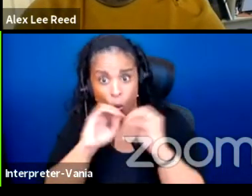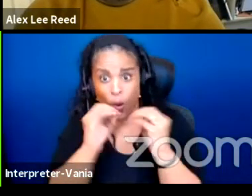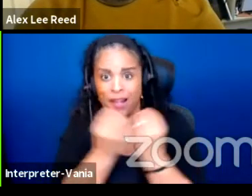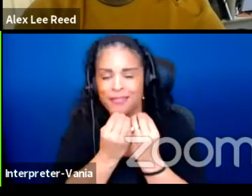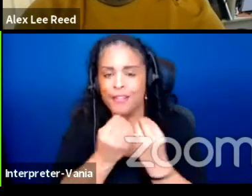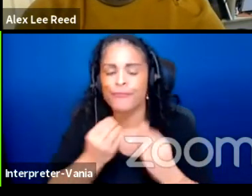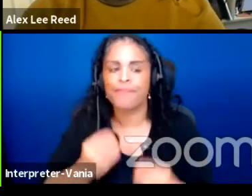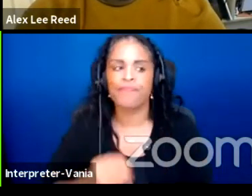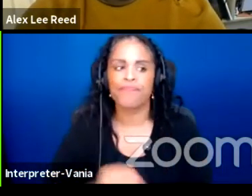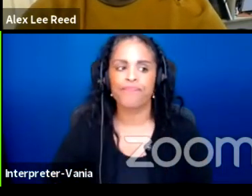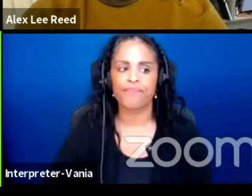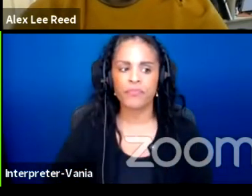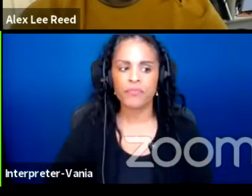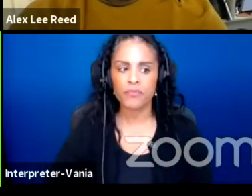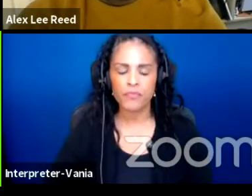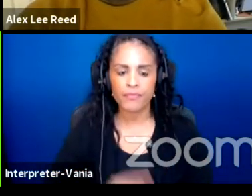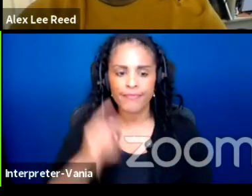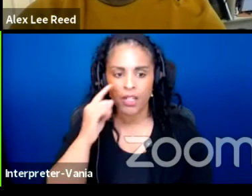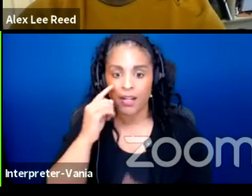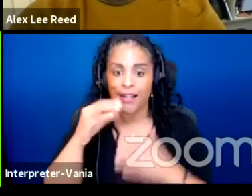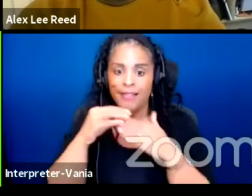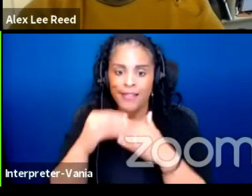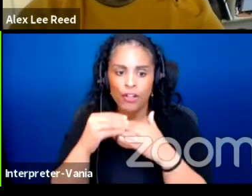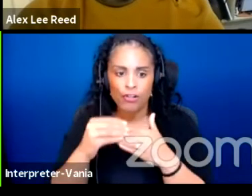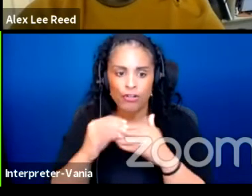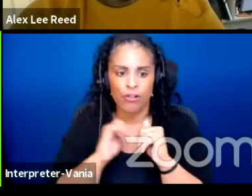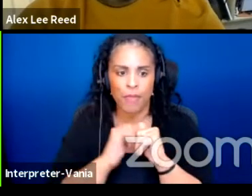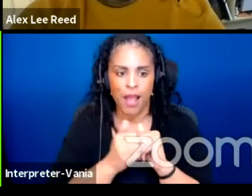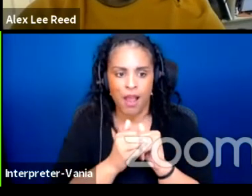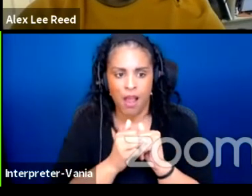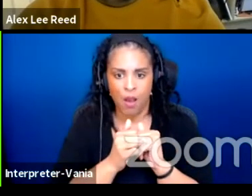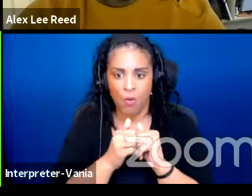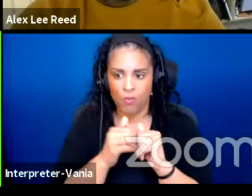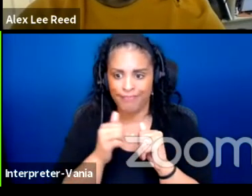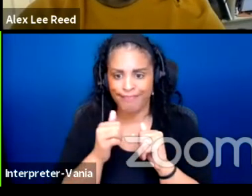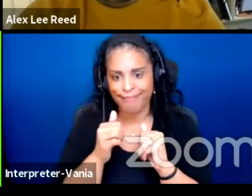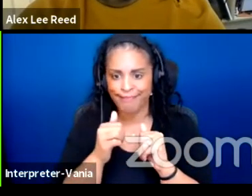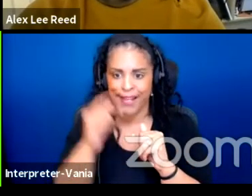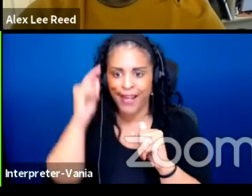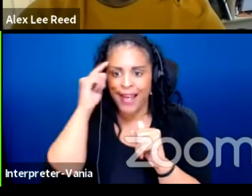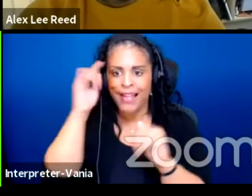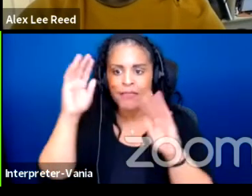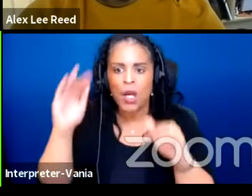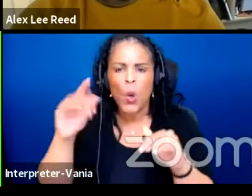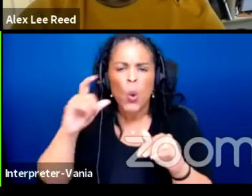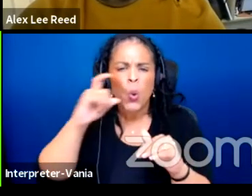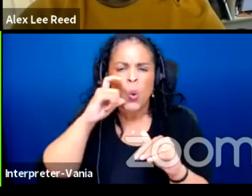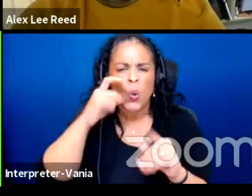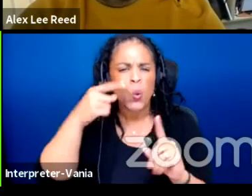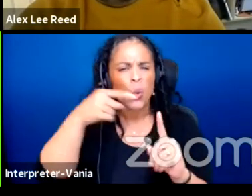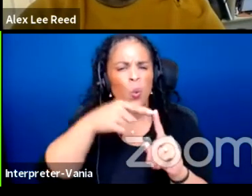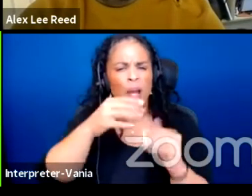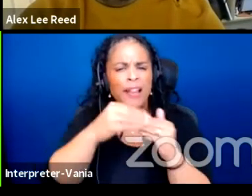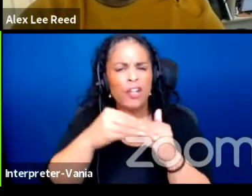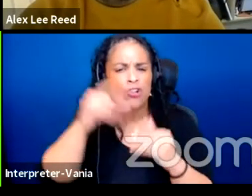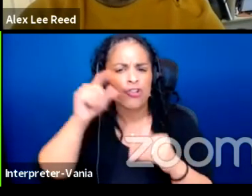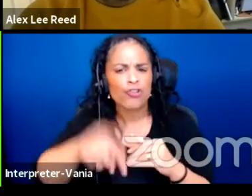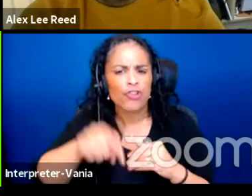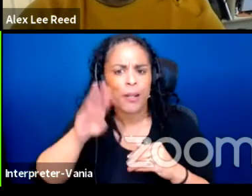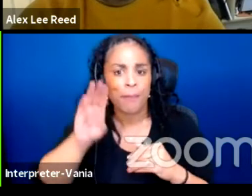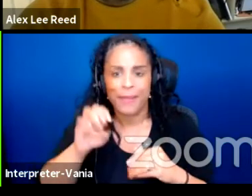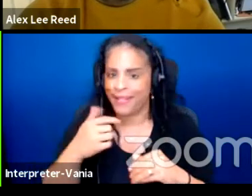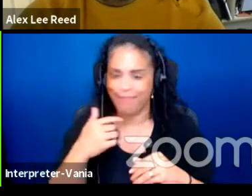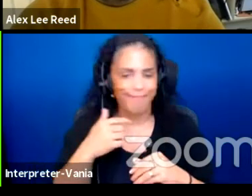think leadership and how the expectations of who a leader is, you can't